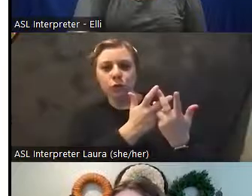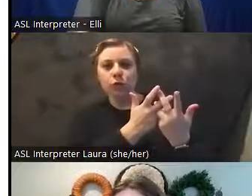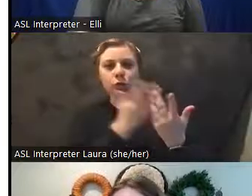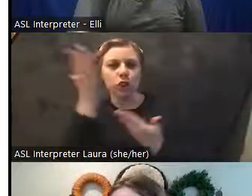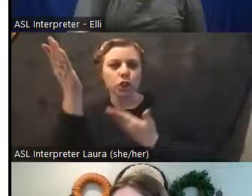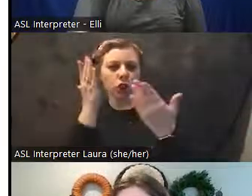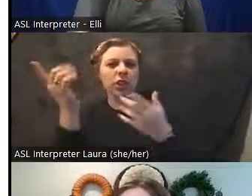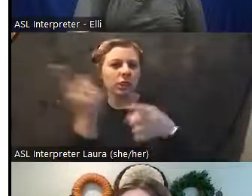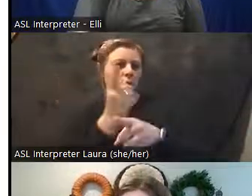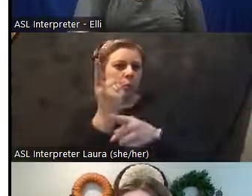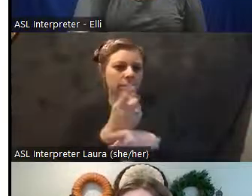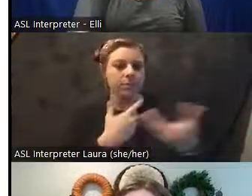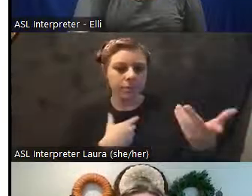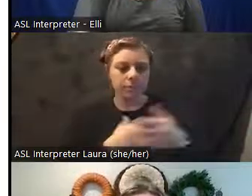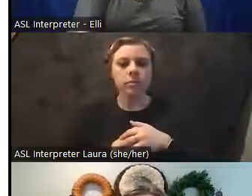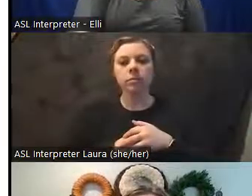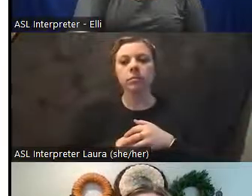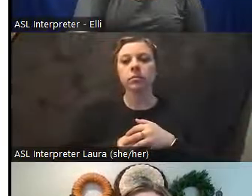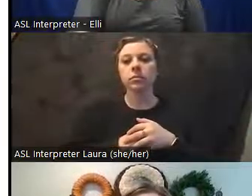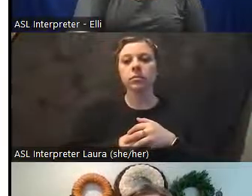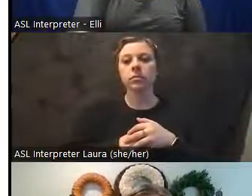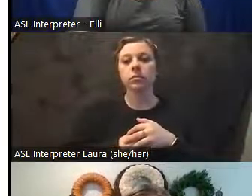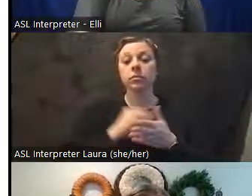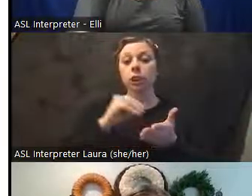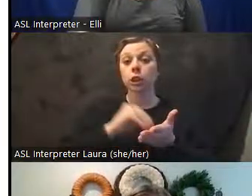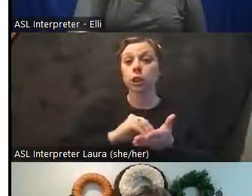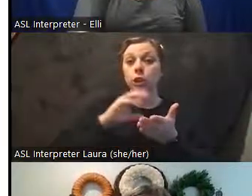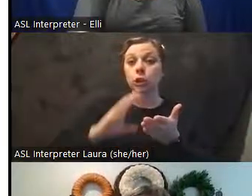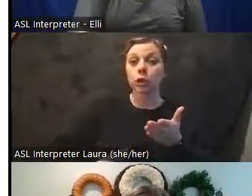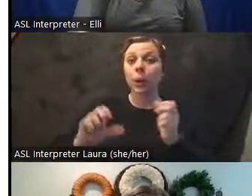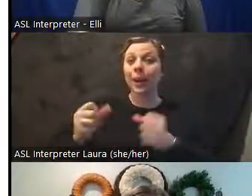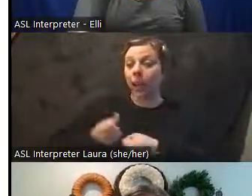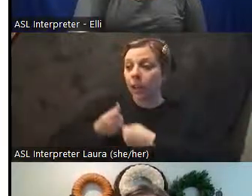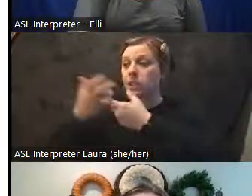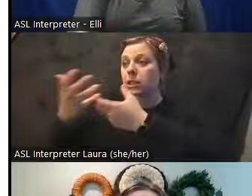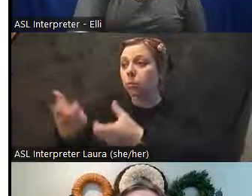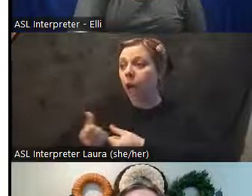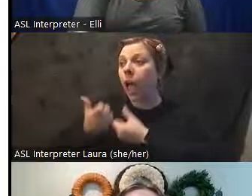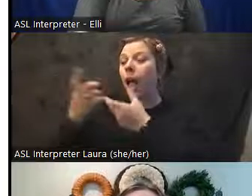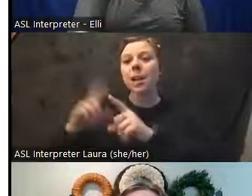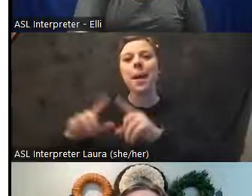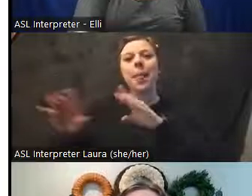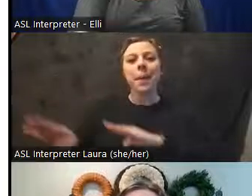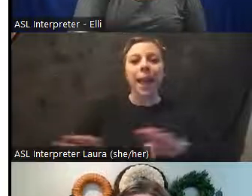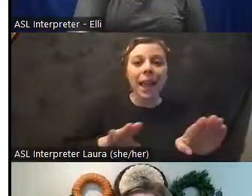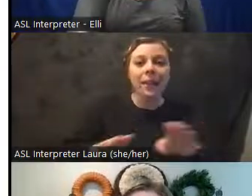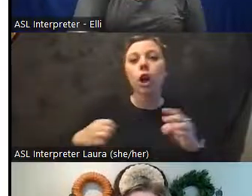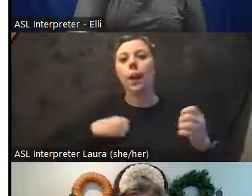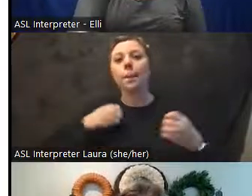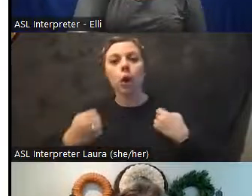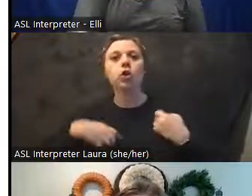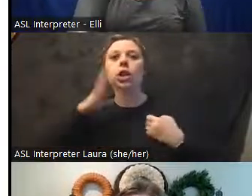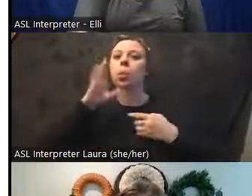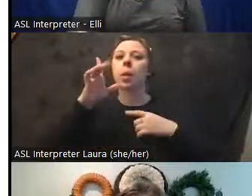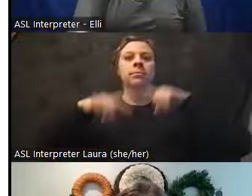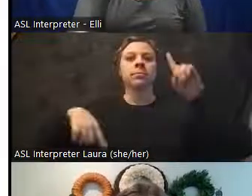And they can express that in a range of behaviors and emotions. There's no way to